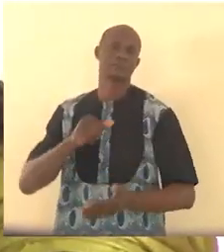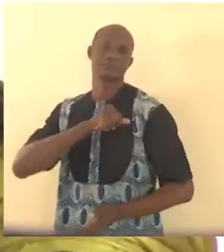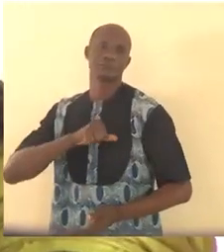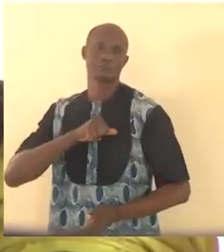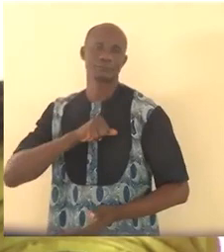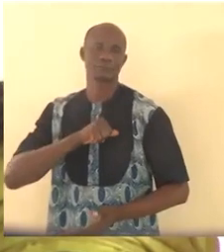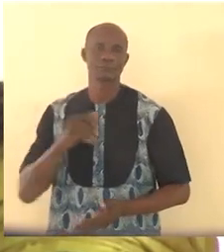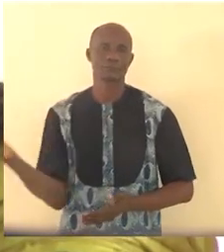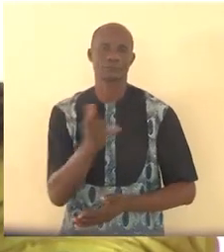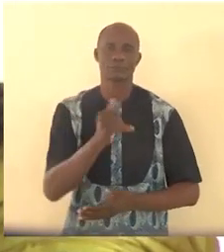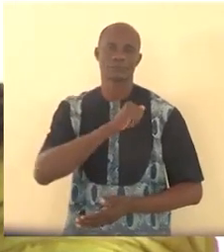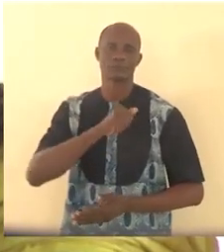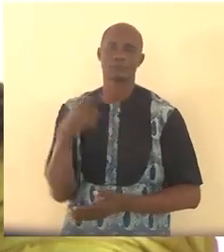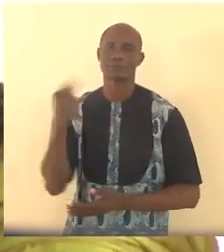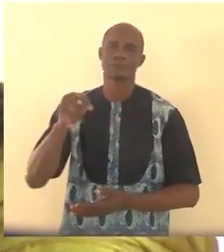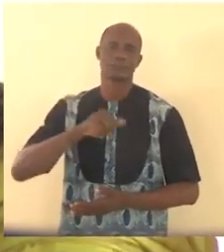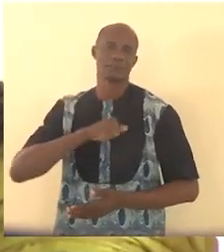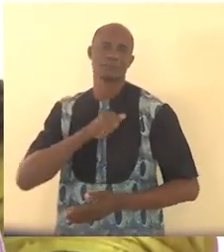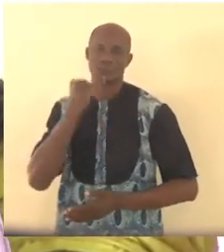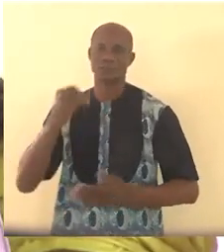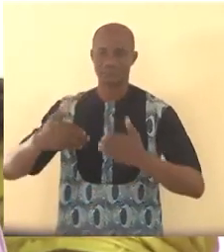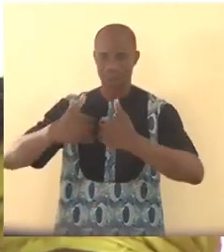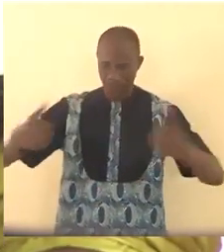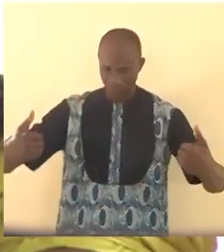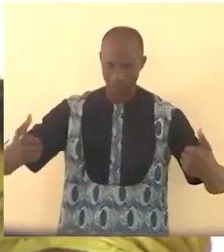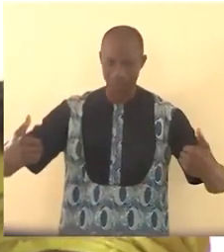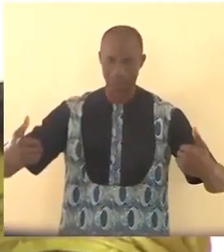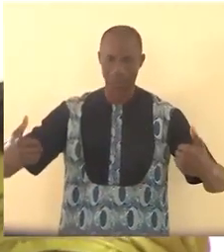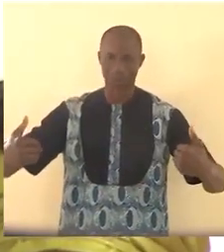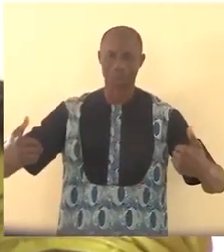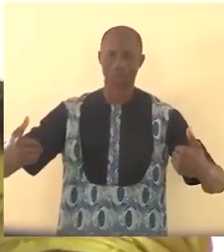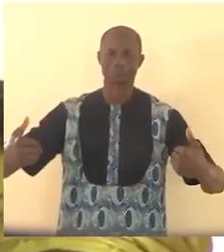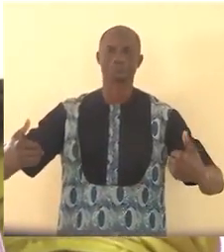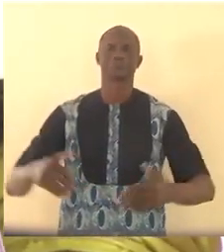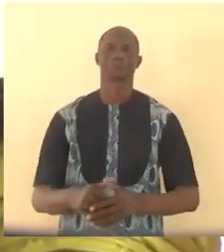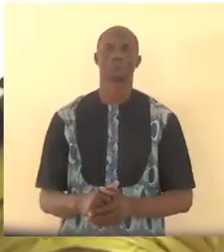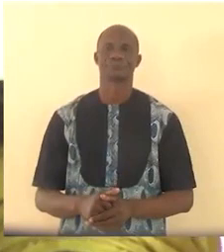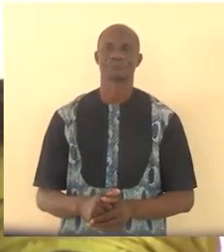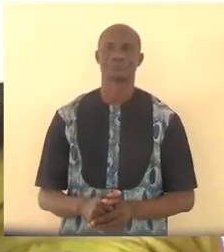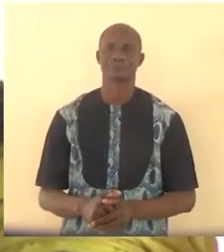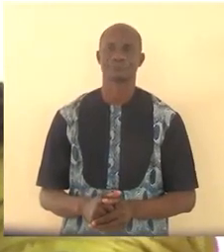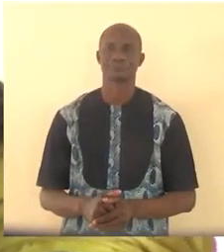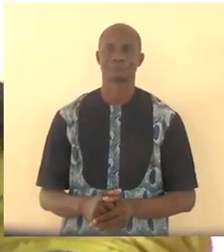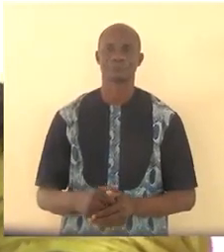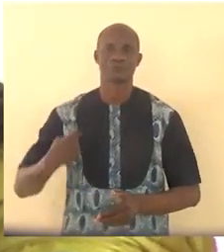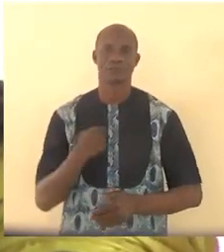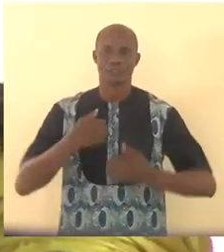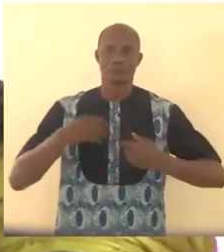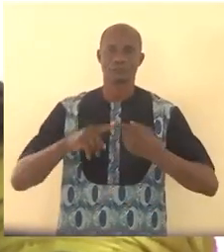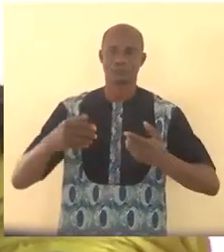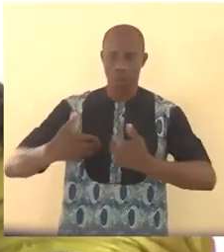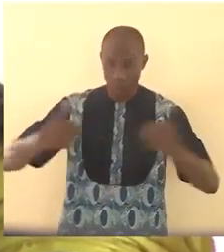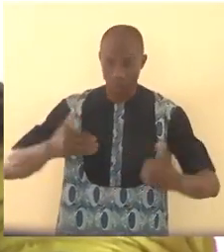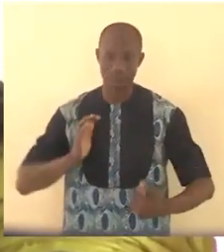What is this attitude? The attitude is detachment. The attitude is detachment. Okay. We have to